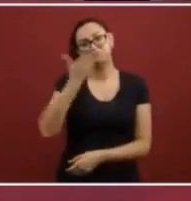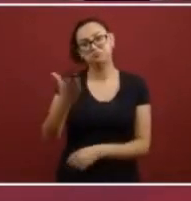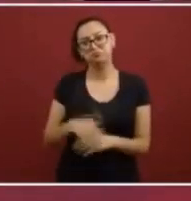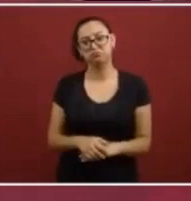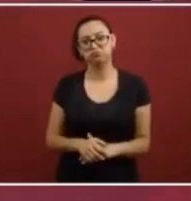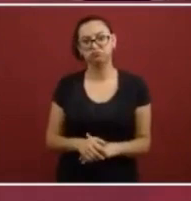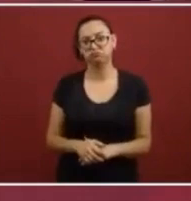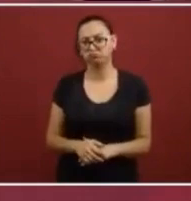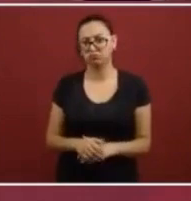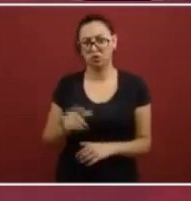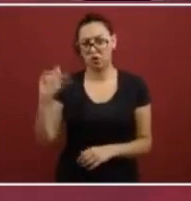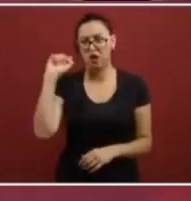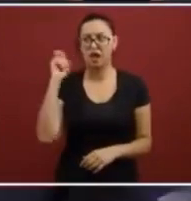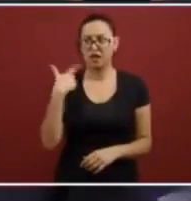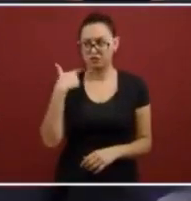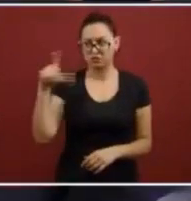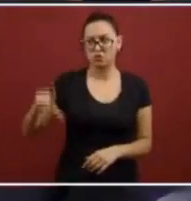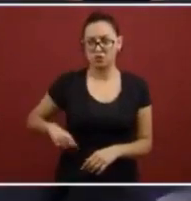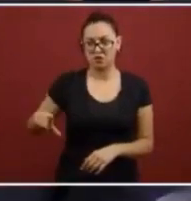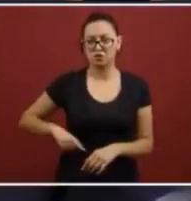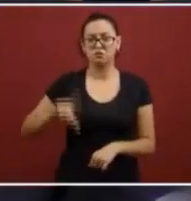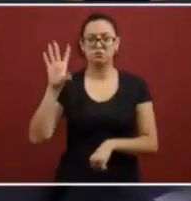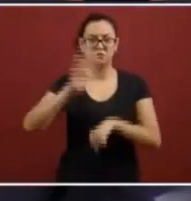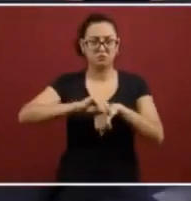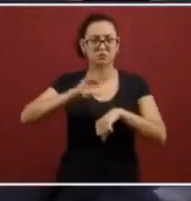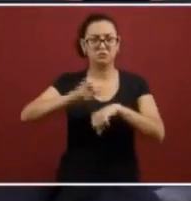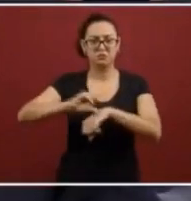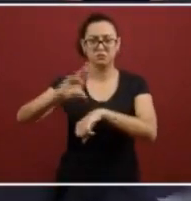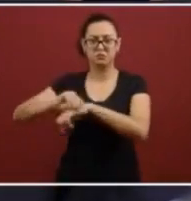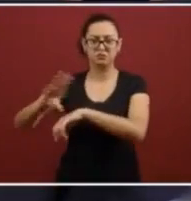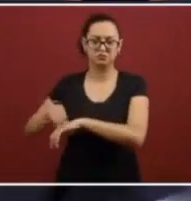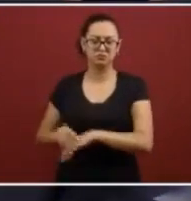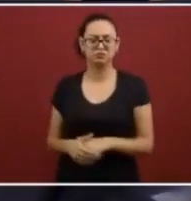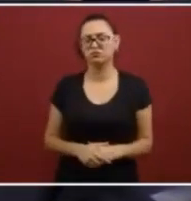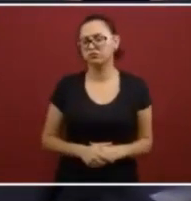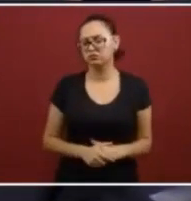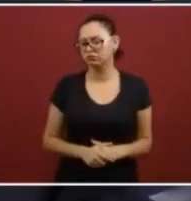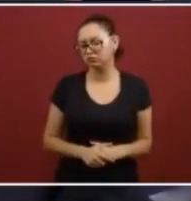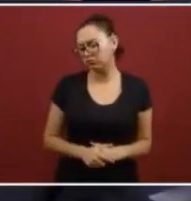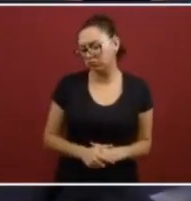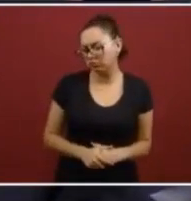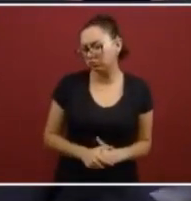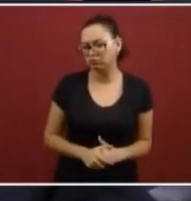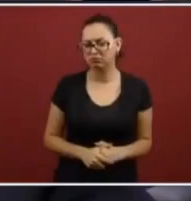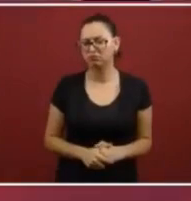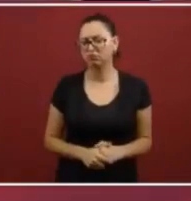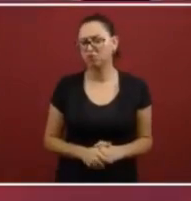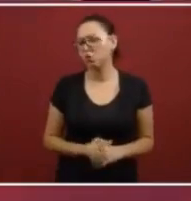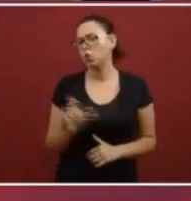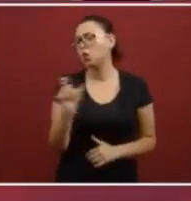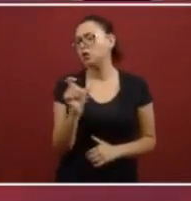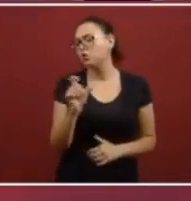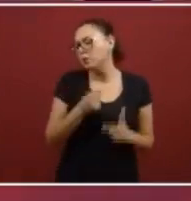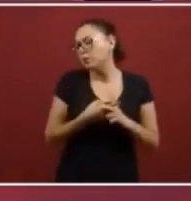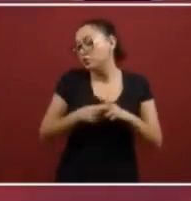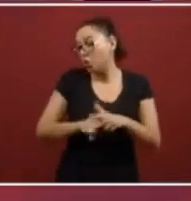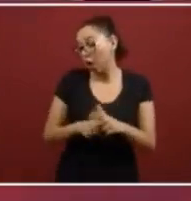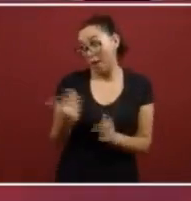en los gobiernos anteriores. like be able to, ¿O cuándo fue que well, they used to sell Empezó eso? like